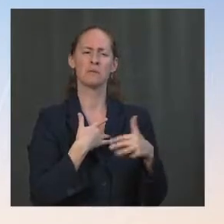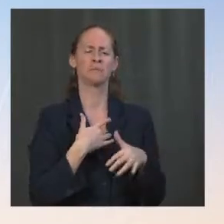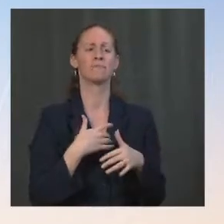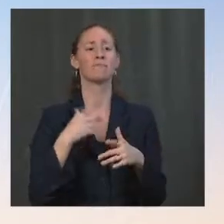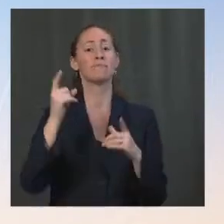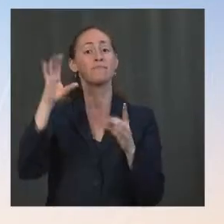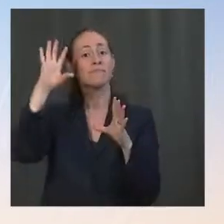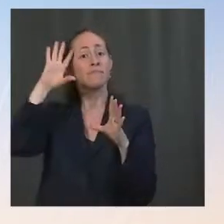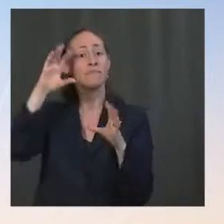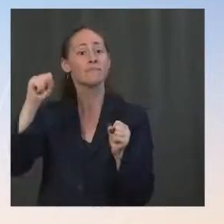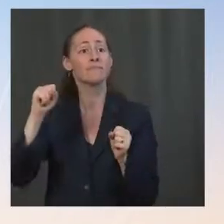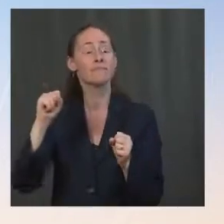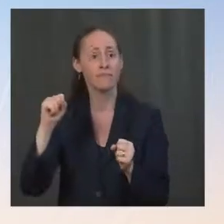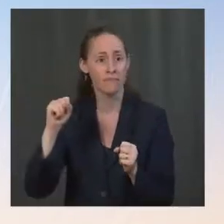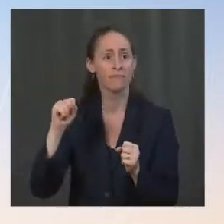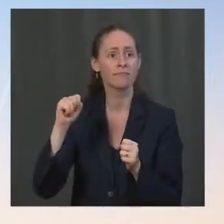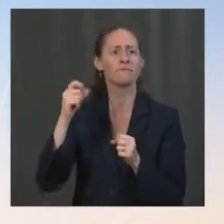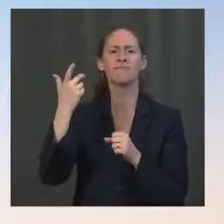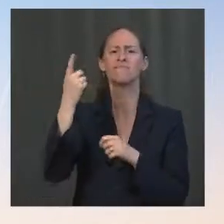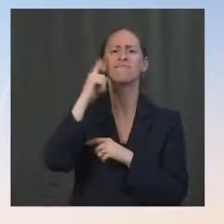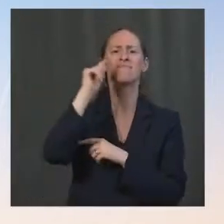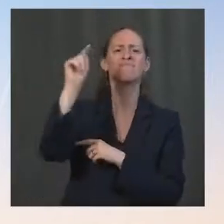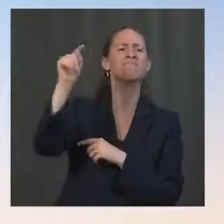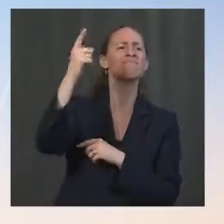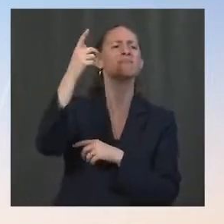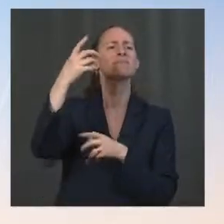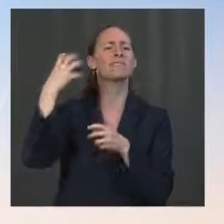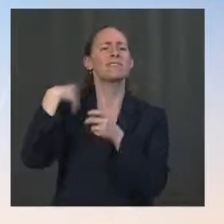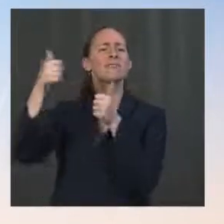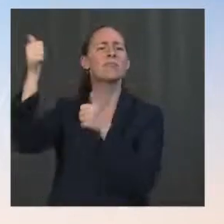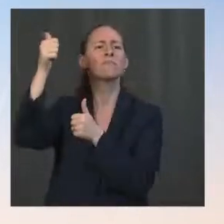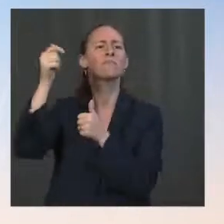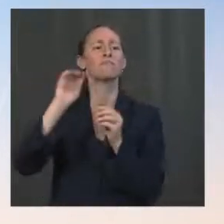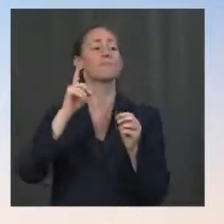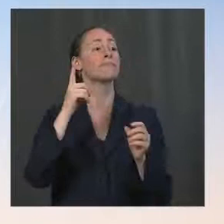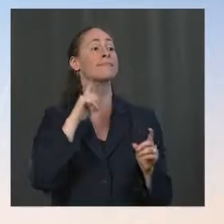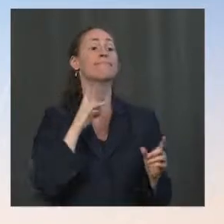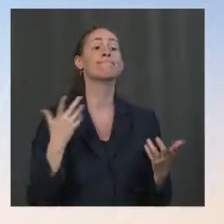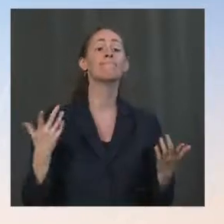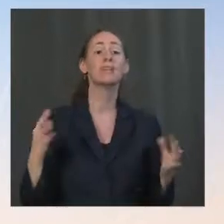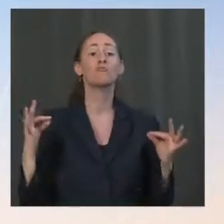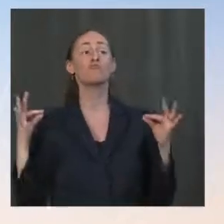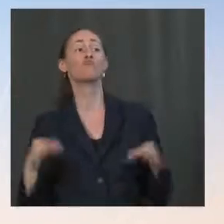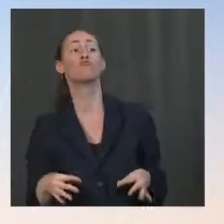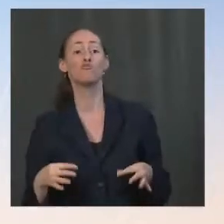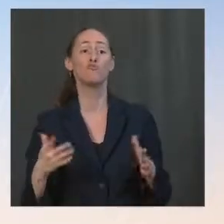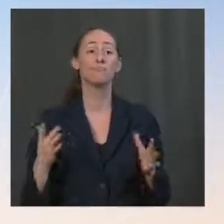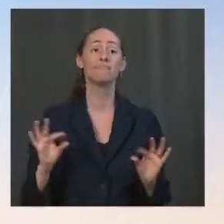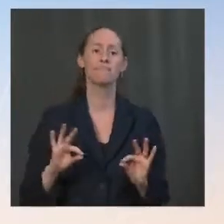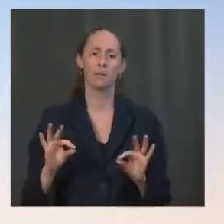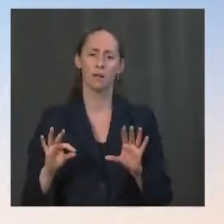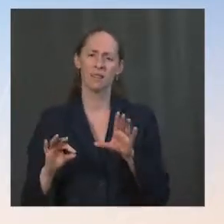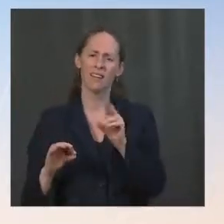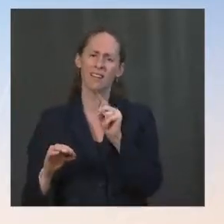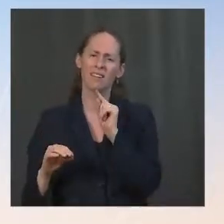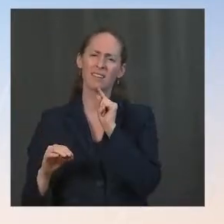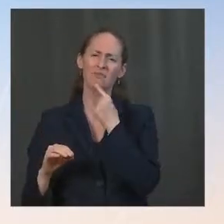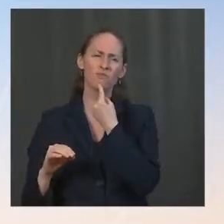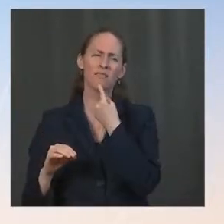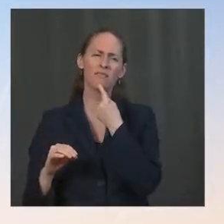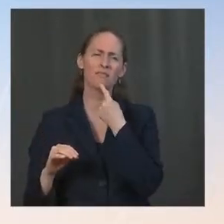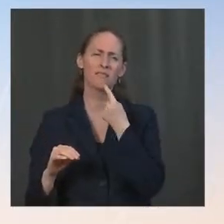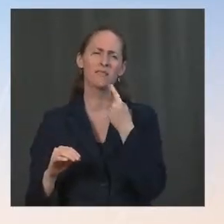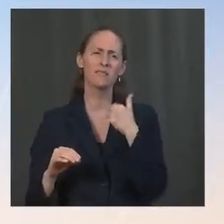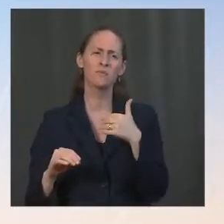as many times as it has happened. And it is a reflection on all of them and the people on the ground that they are continuing